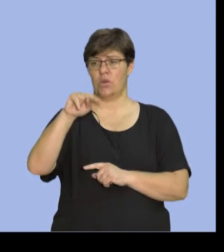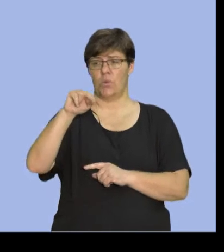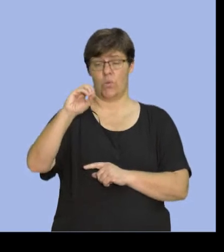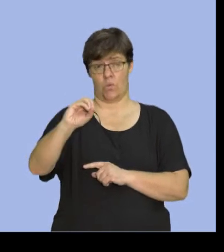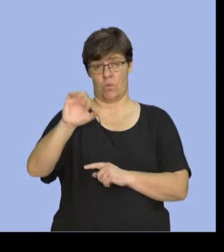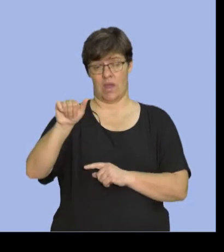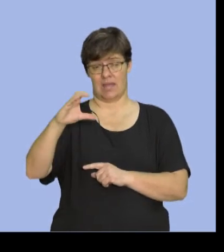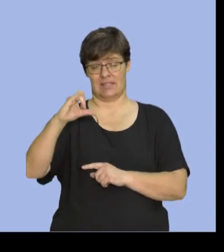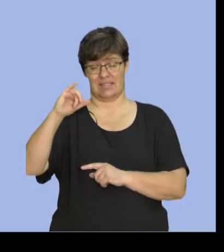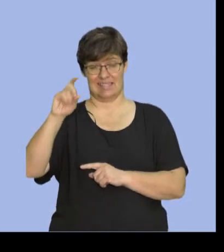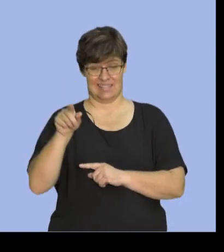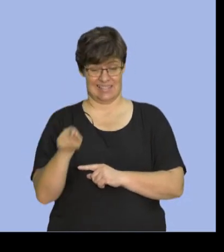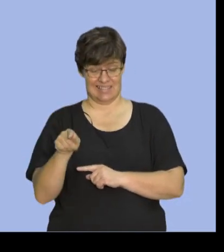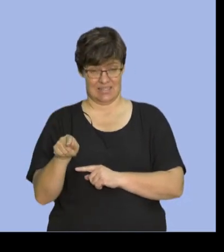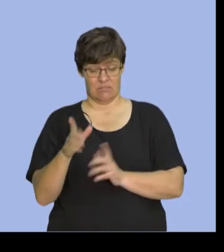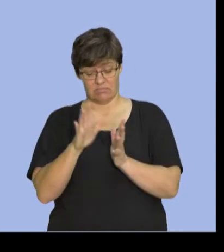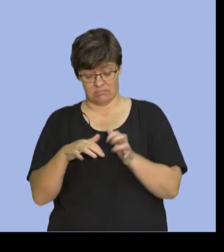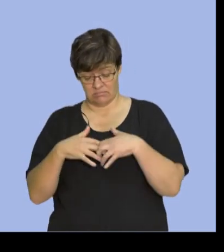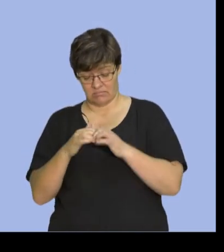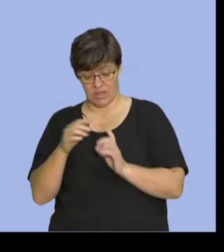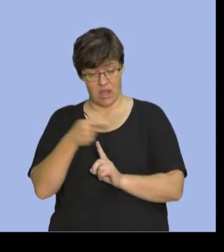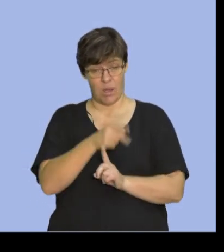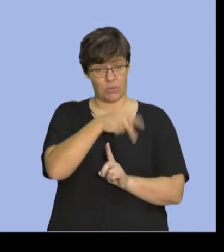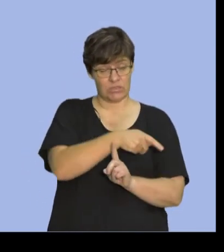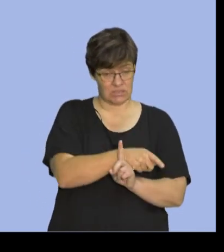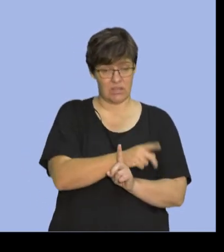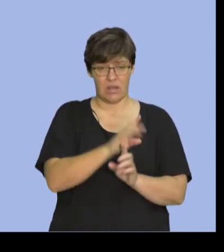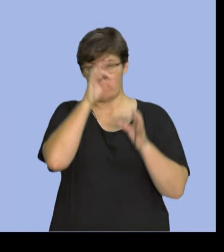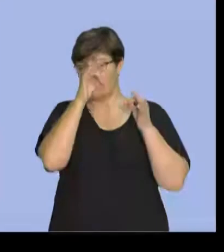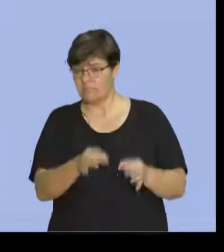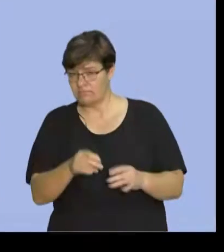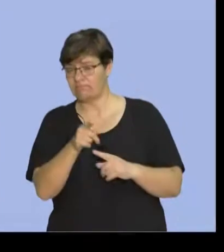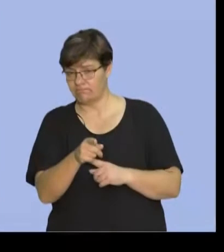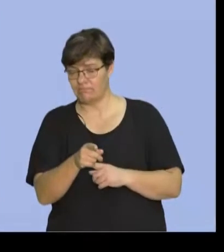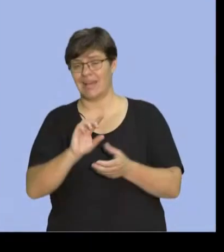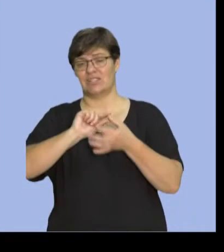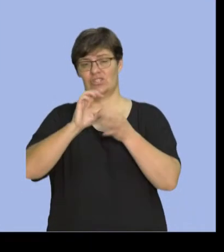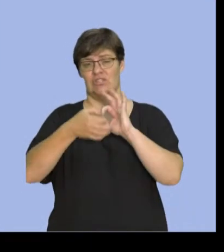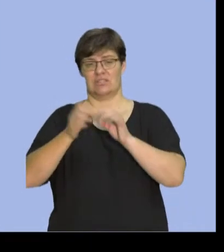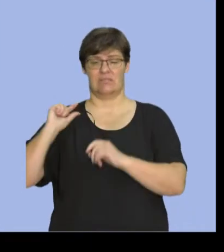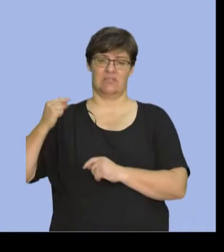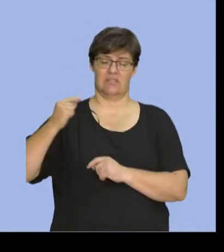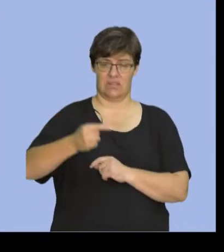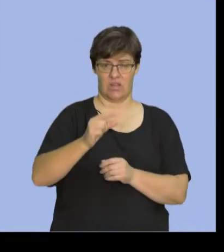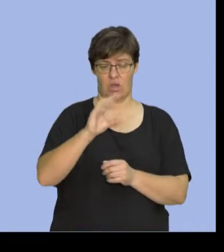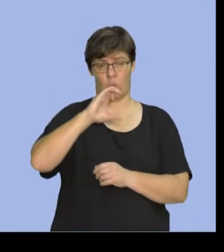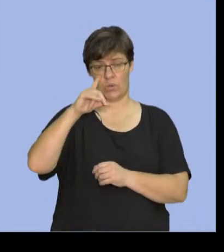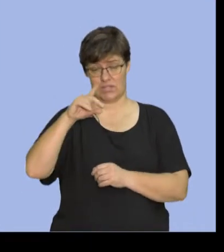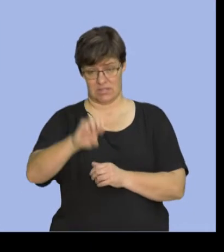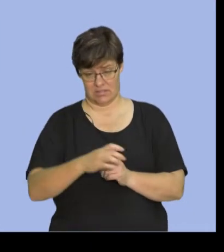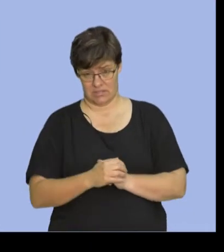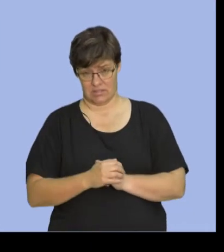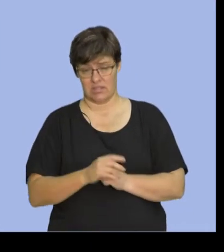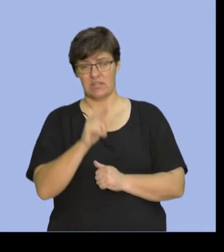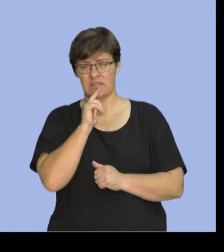those amino acids that make up proteins are determined by the genetic code in the DNA. So when we talk of